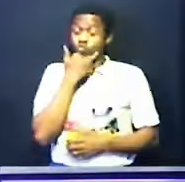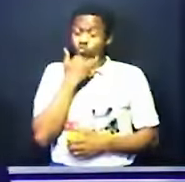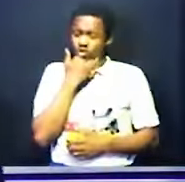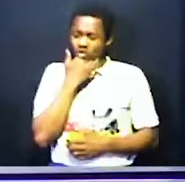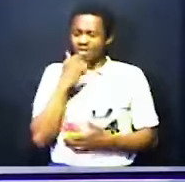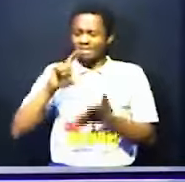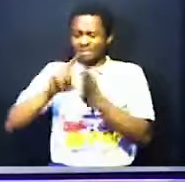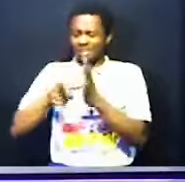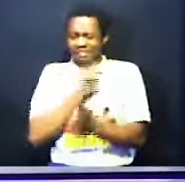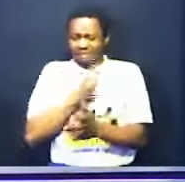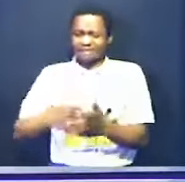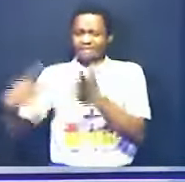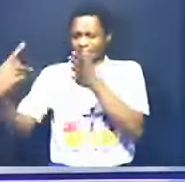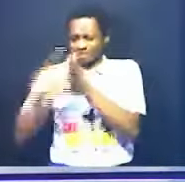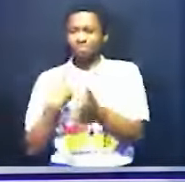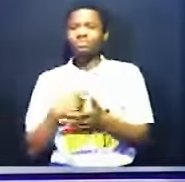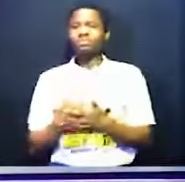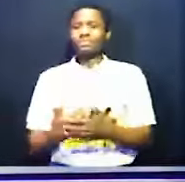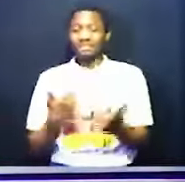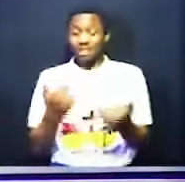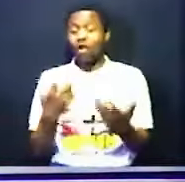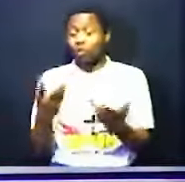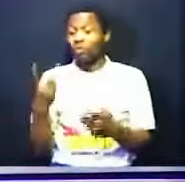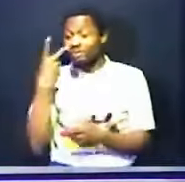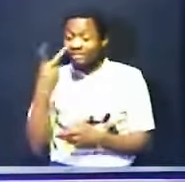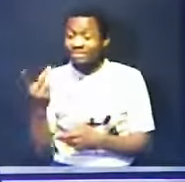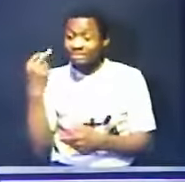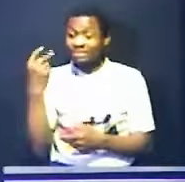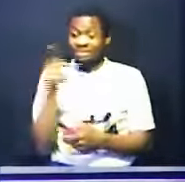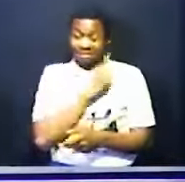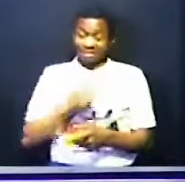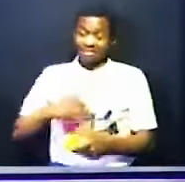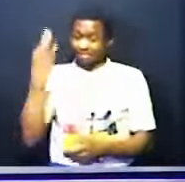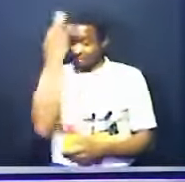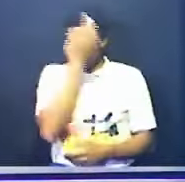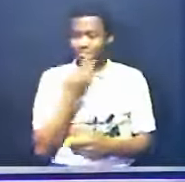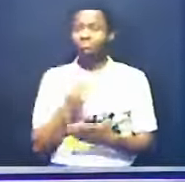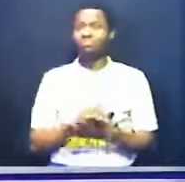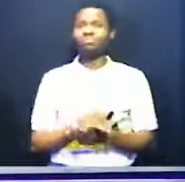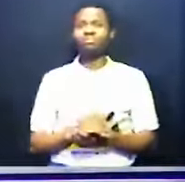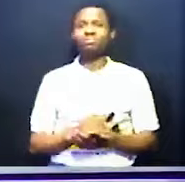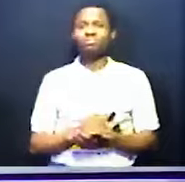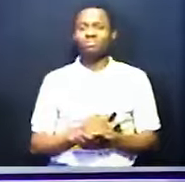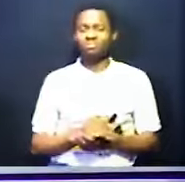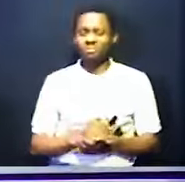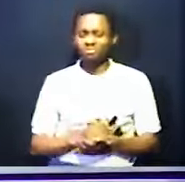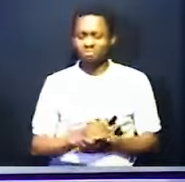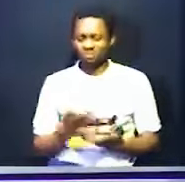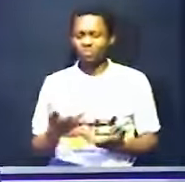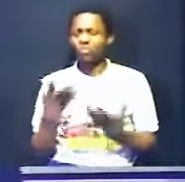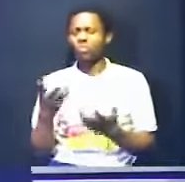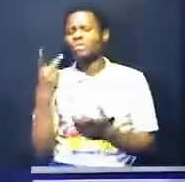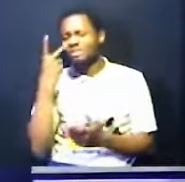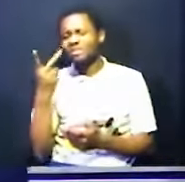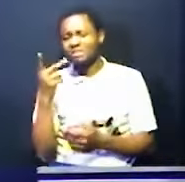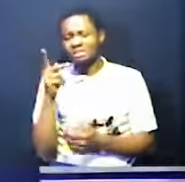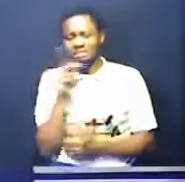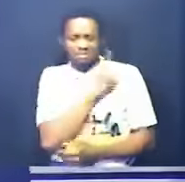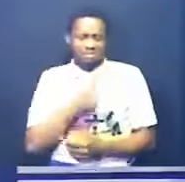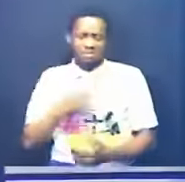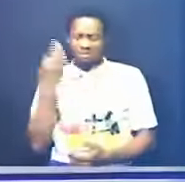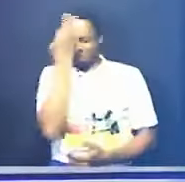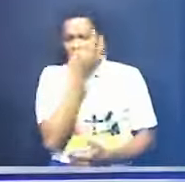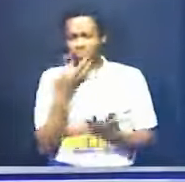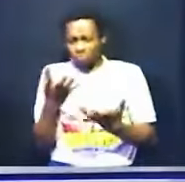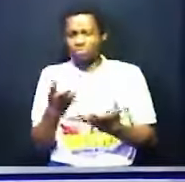Now then, I want to see the king's face. Now, if he may perceive me who know, this is the young man. I want to see my father's face. Way I am branty and simply say me